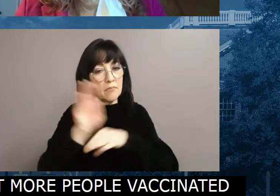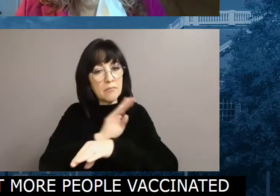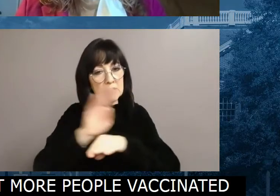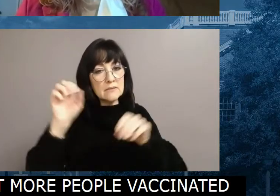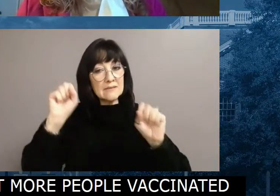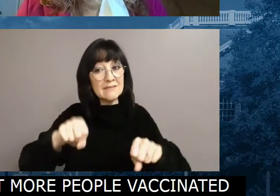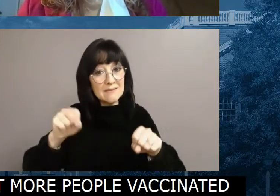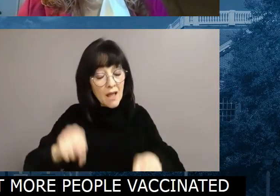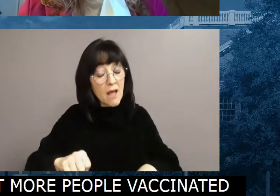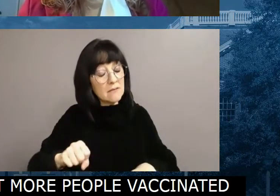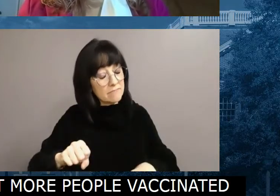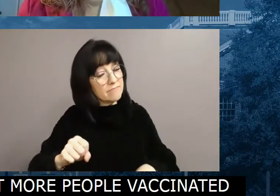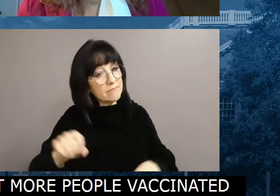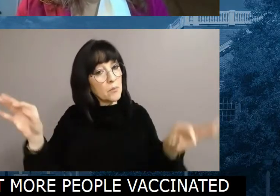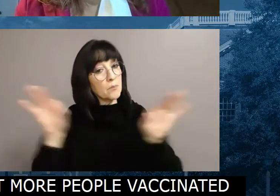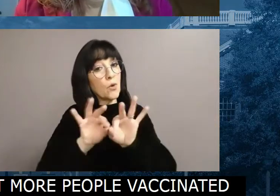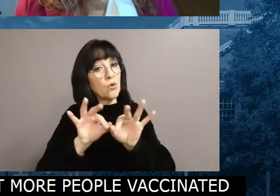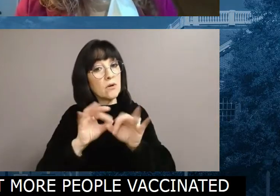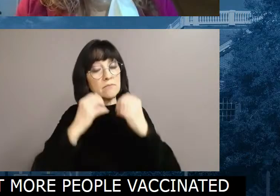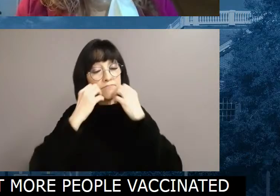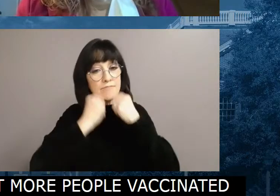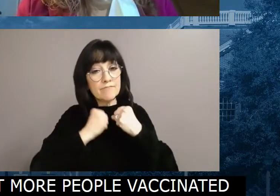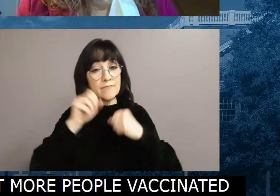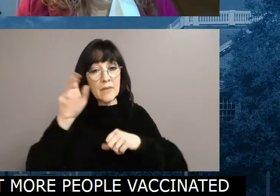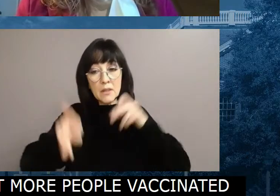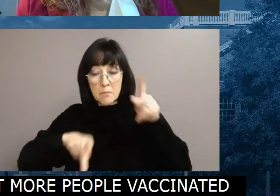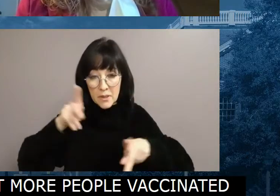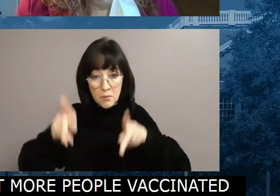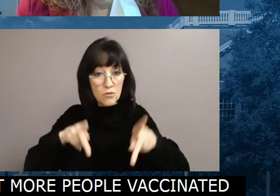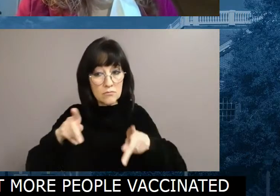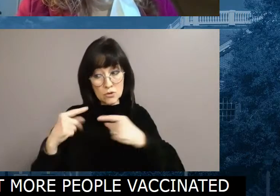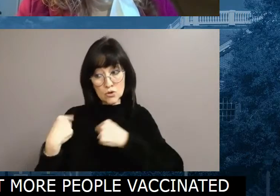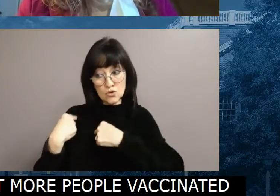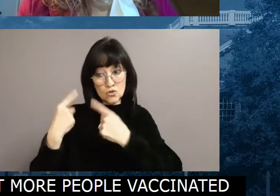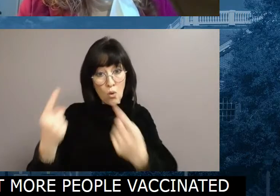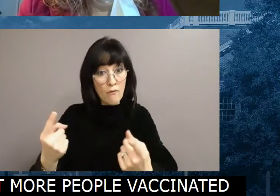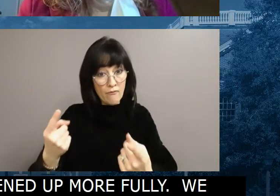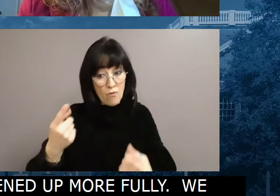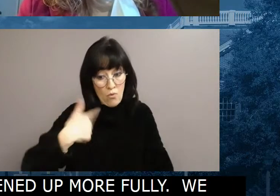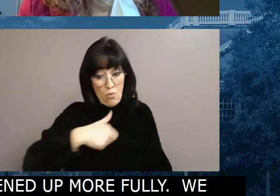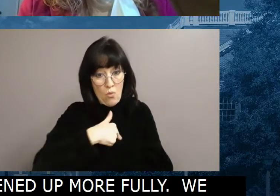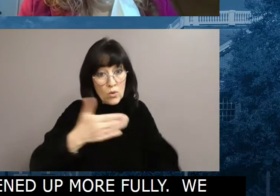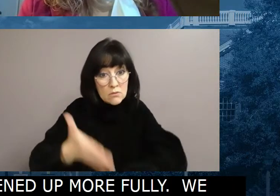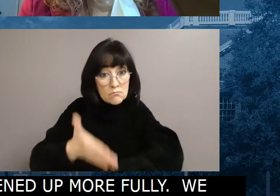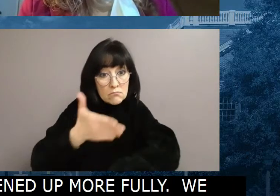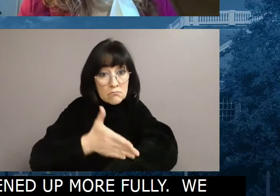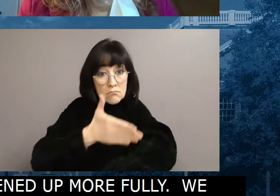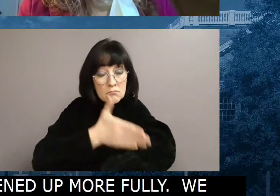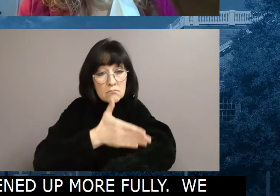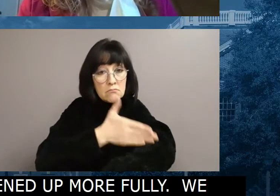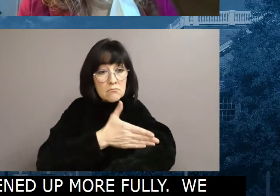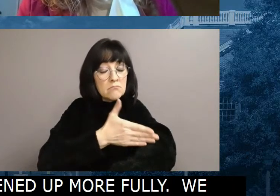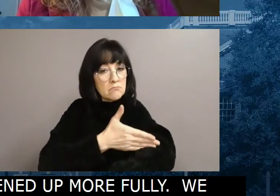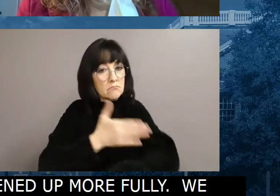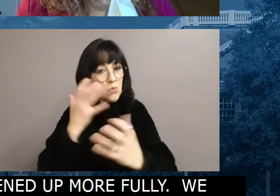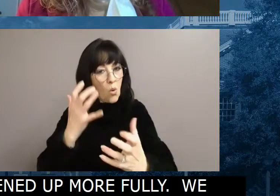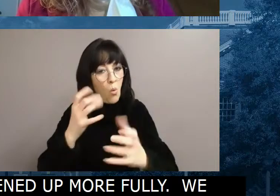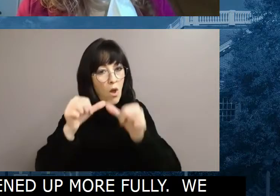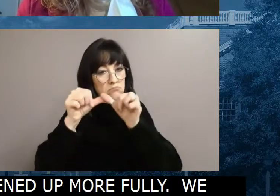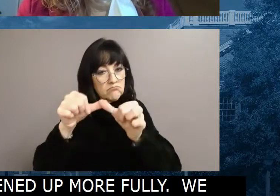We've made progress so far, good progress. We're making incredible progress through